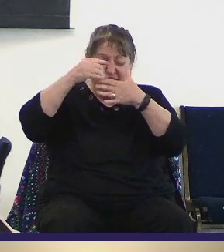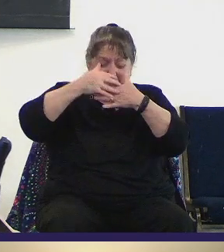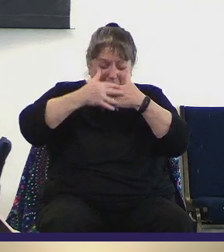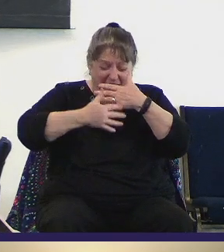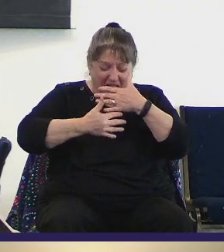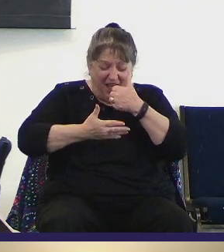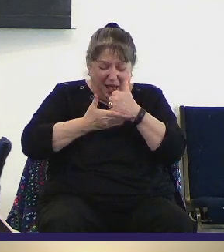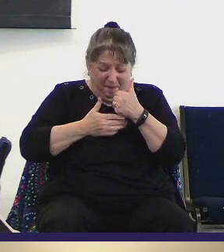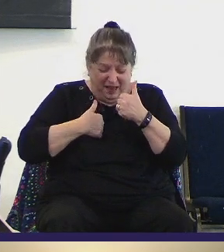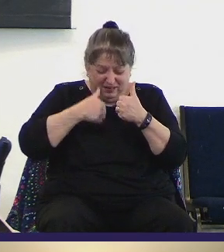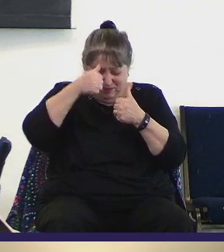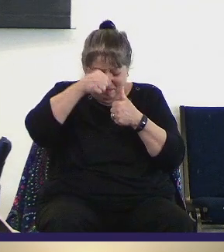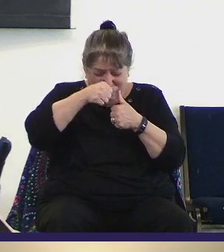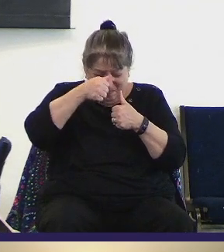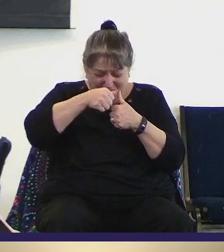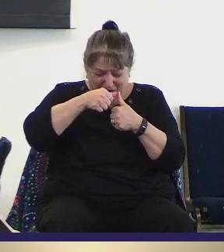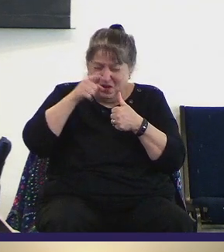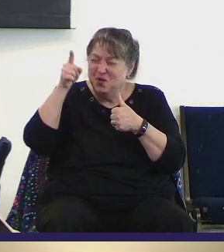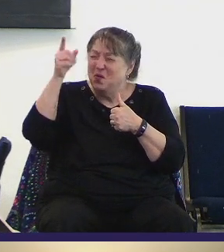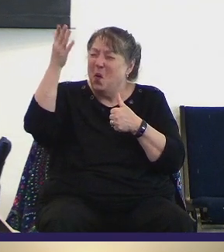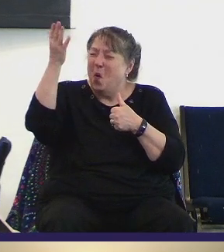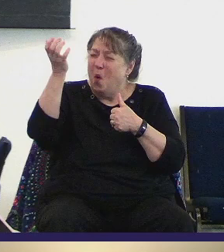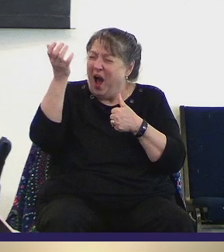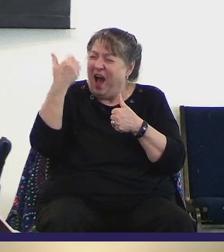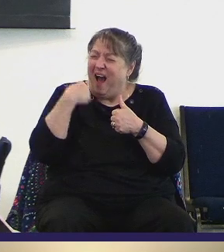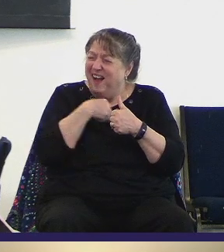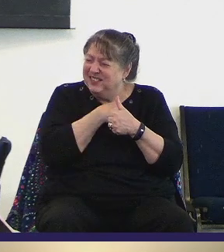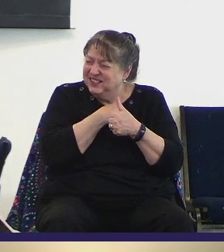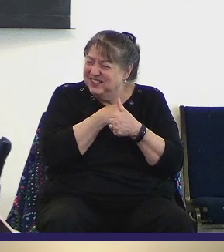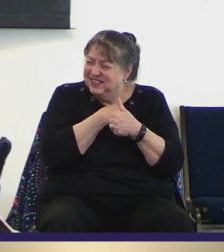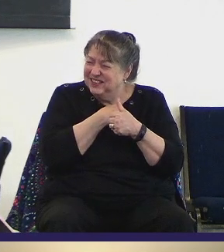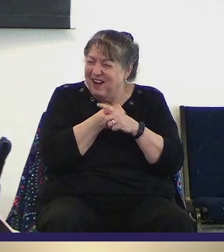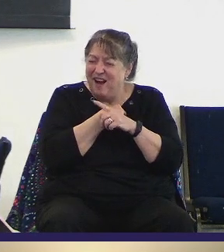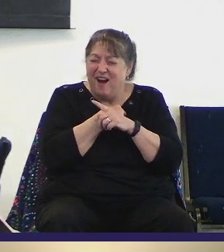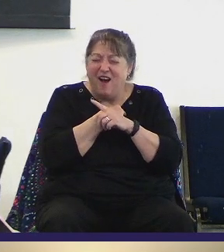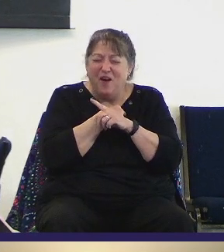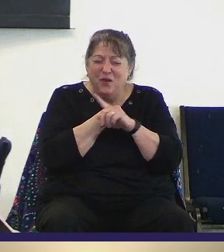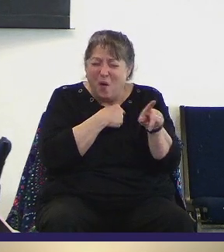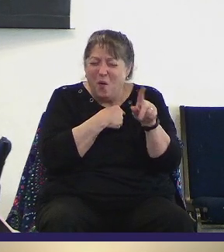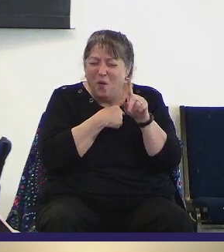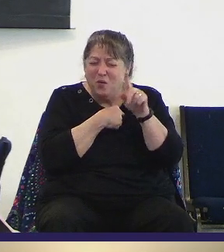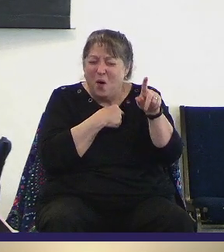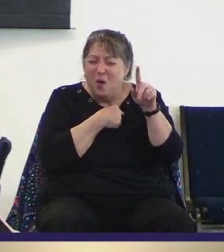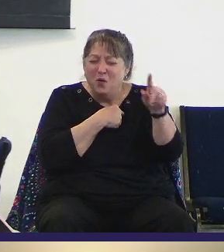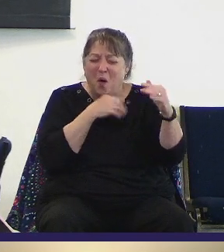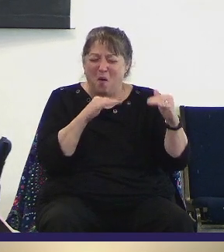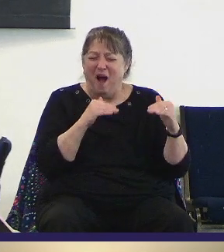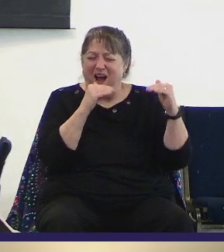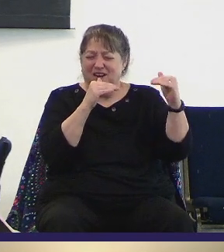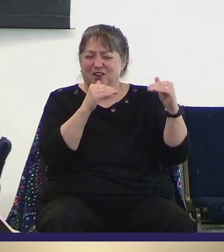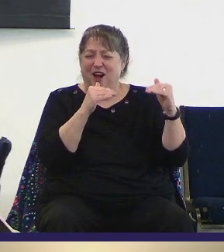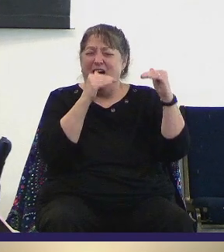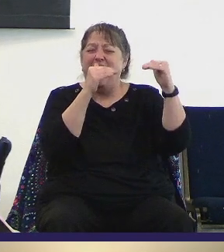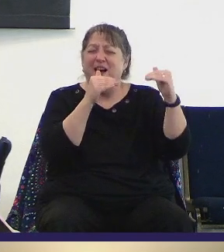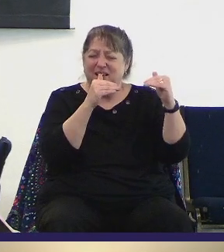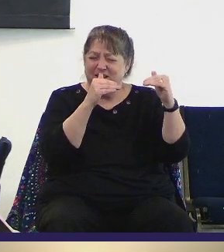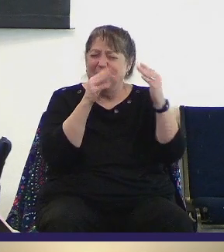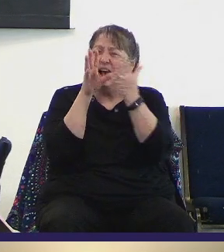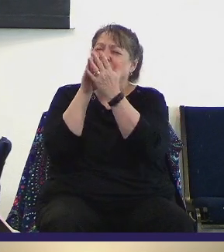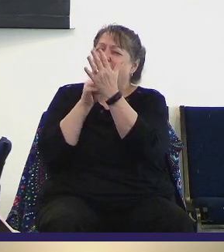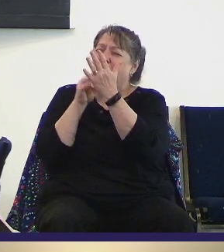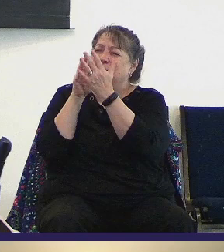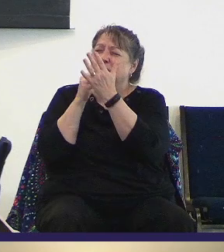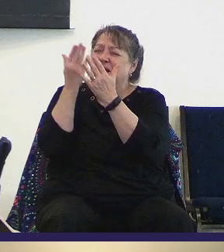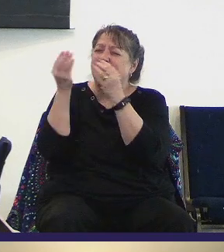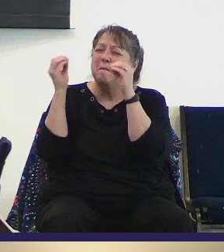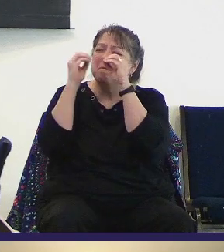us that you want us to go to a higher calling. You want us to be more like you each day. You want